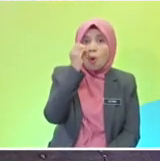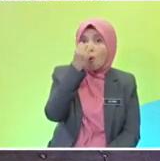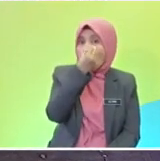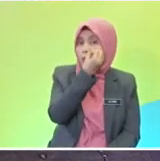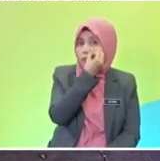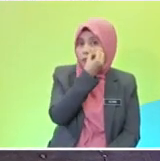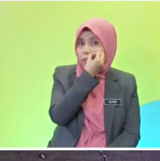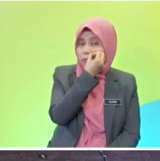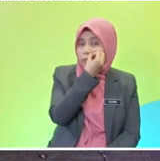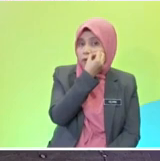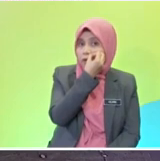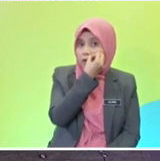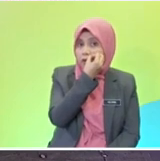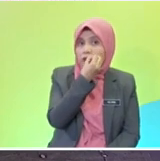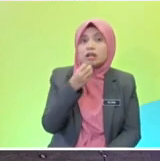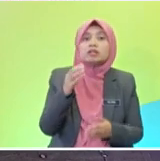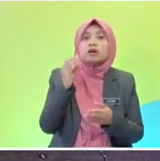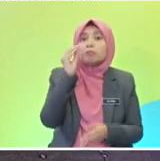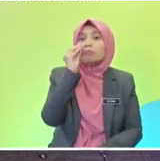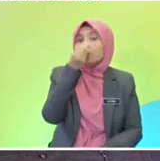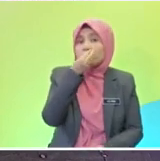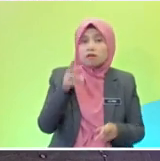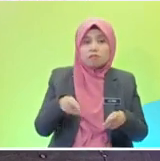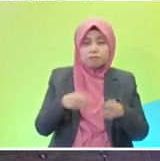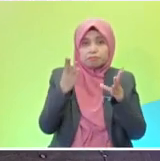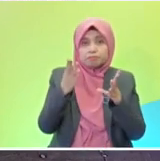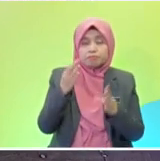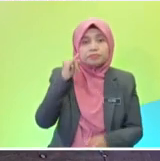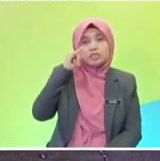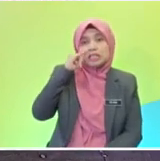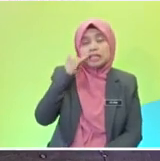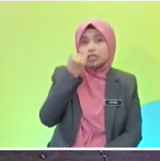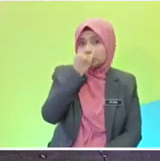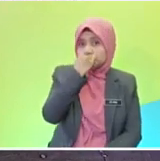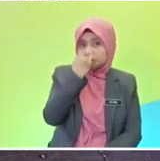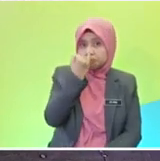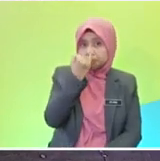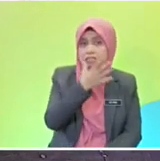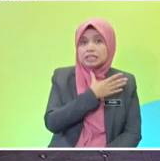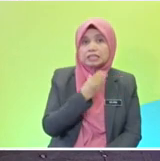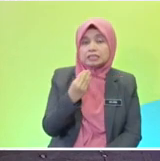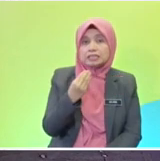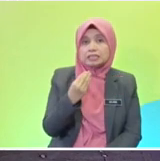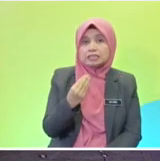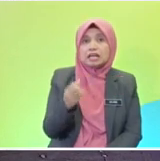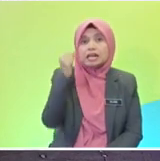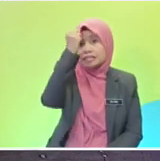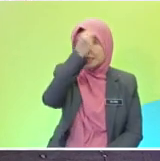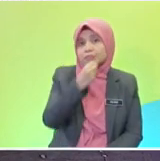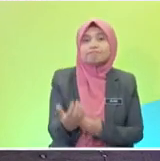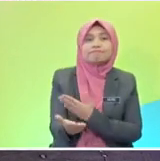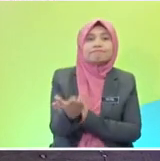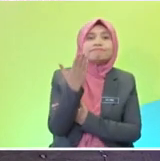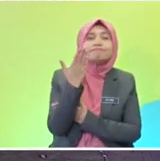Orchids. Hibiscus. Hibiscus. Jasmine. Jasmine. And the morning glory. Morning glory. Yeah.